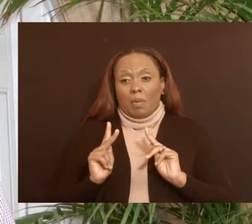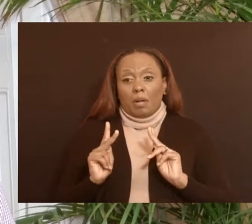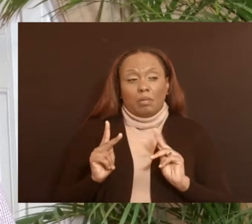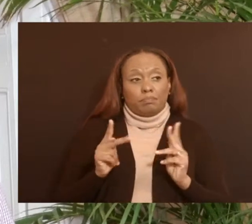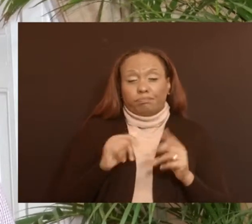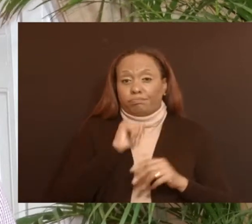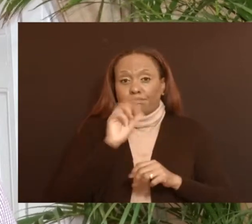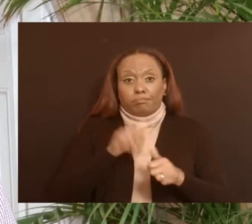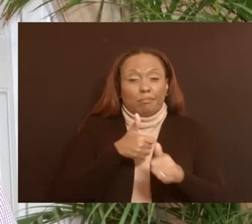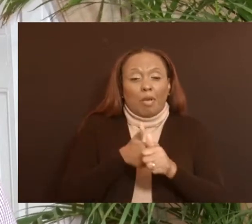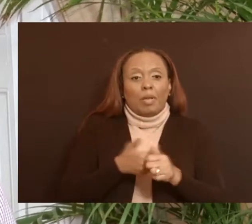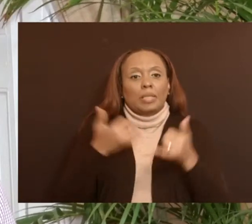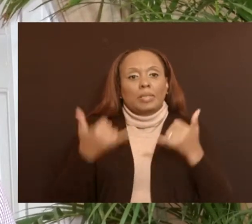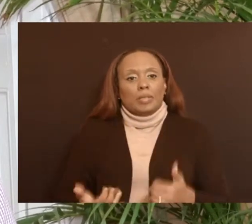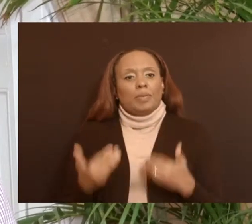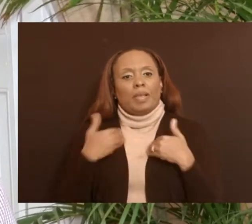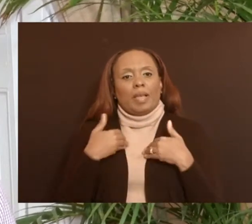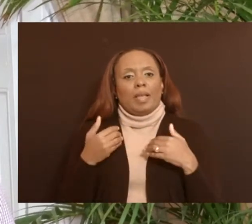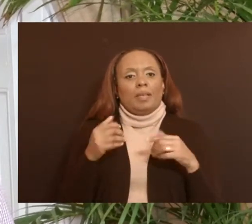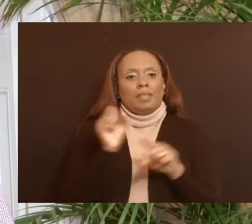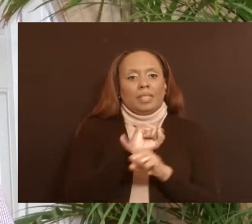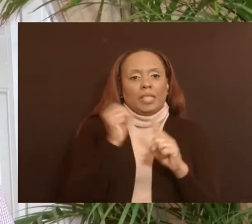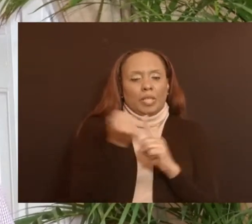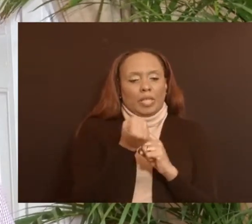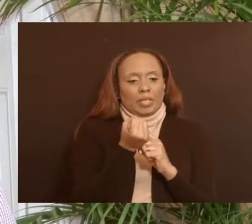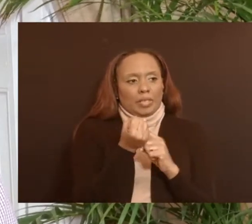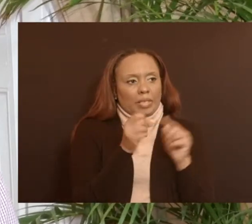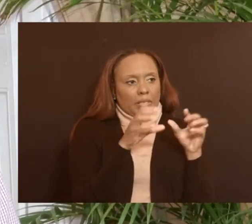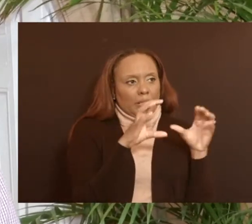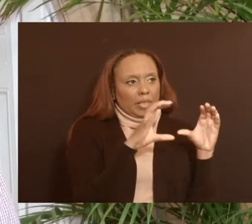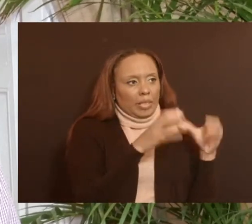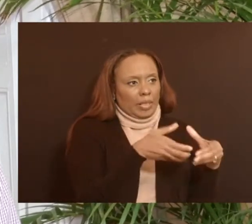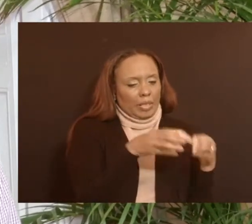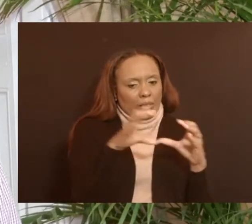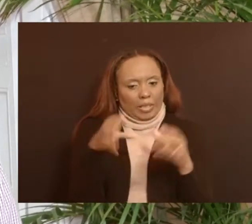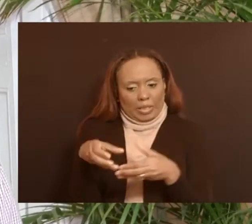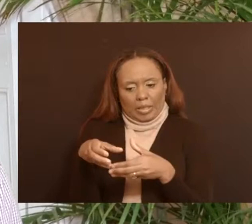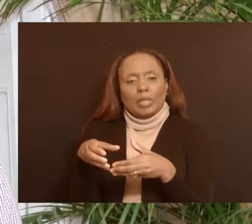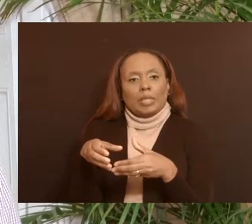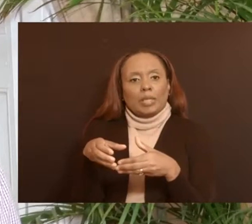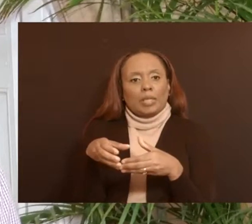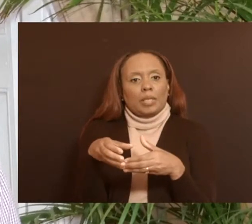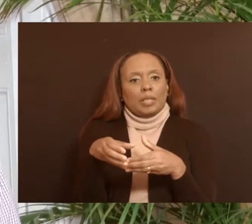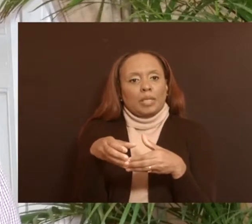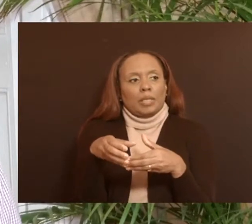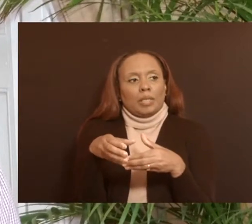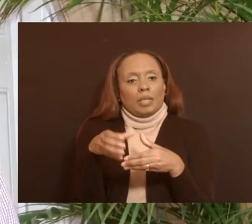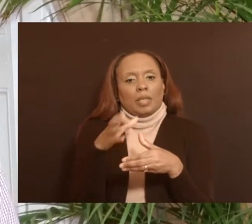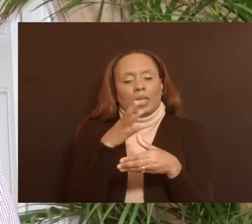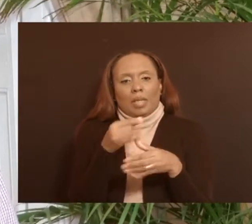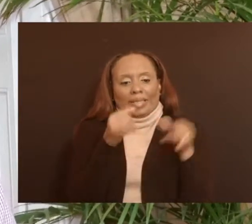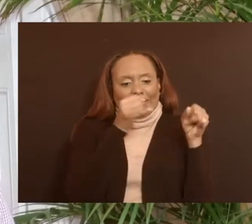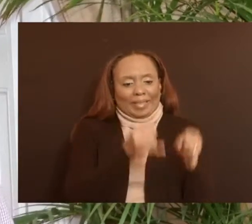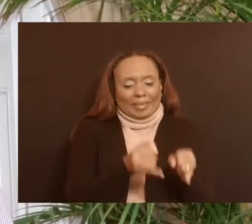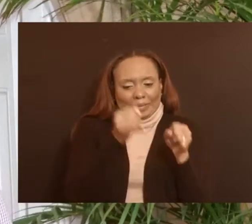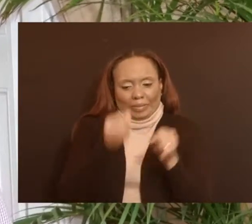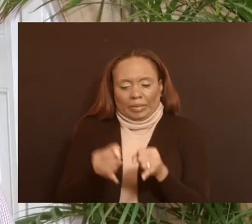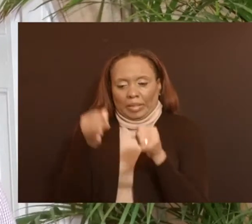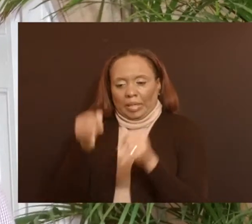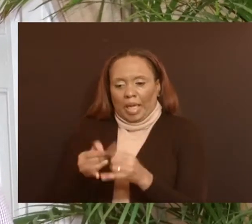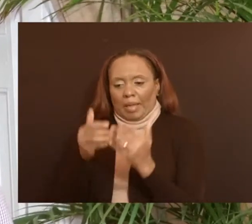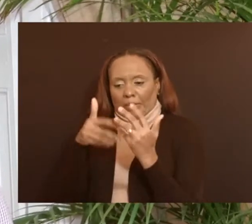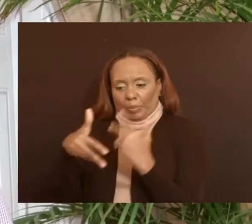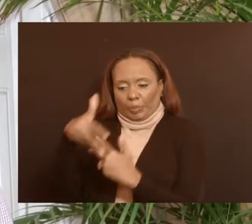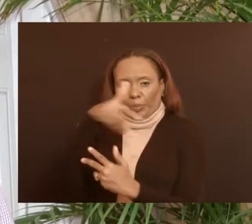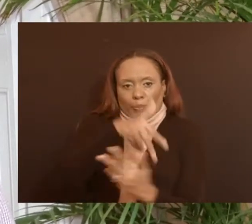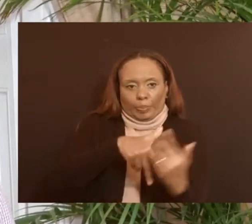We have situations of clusters, and there is spread from individual to individual, and that's the purpose